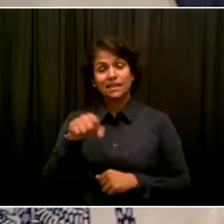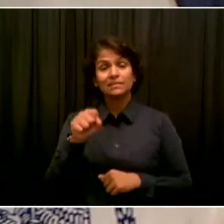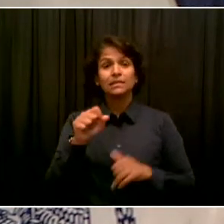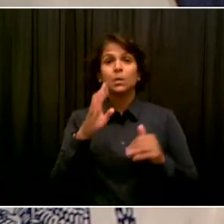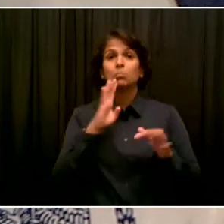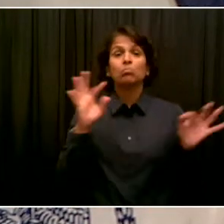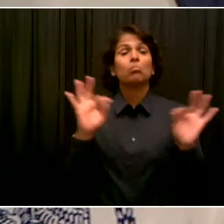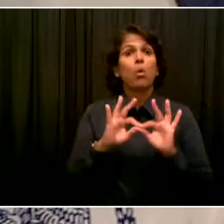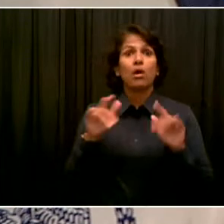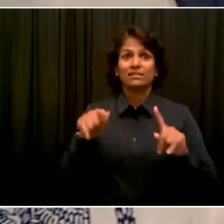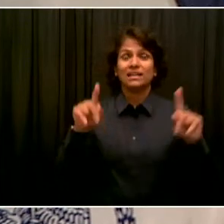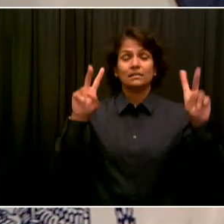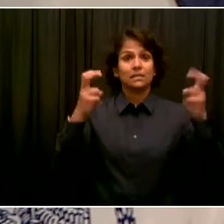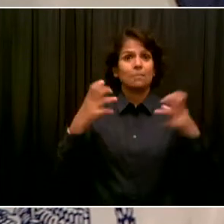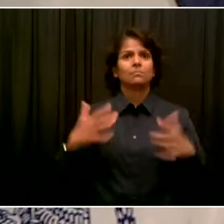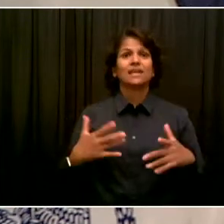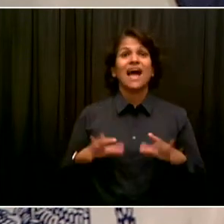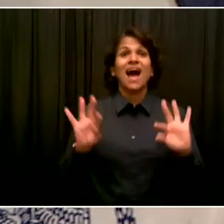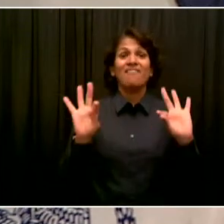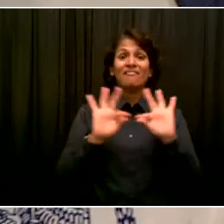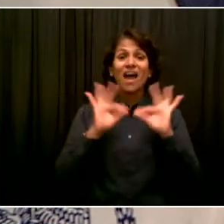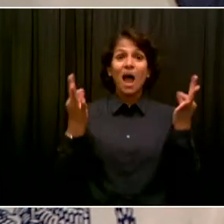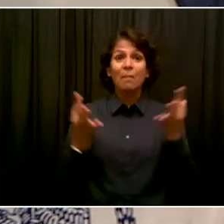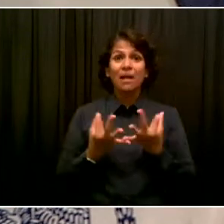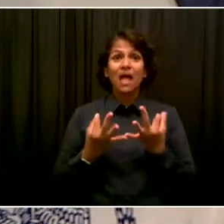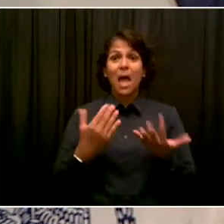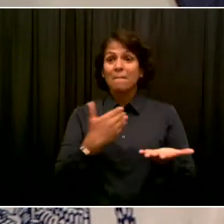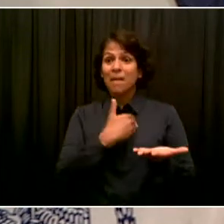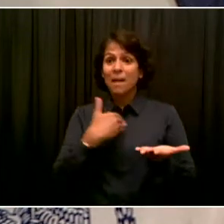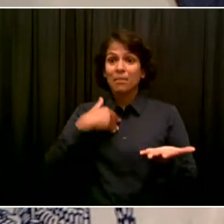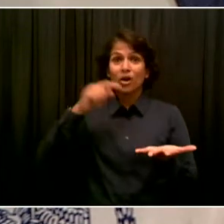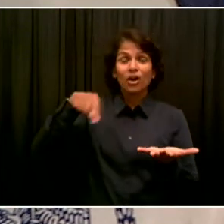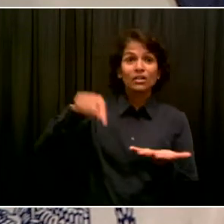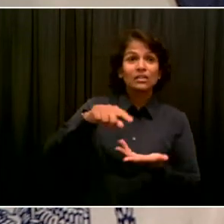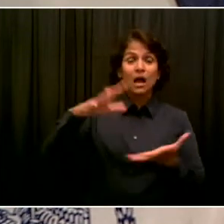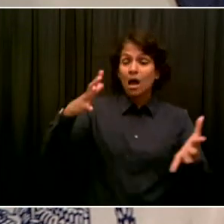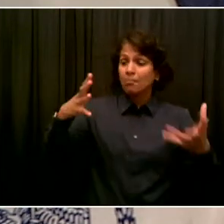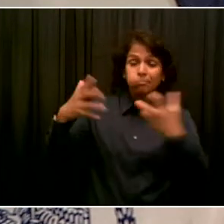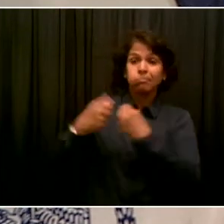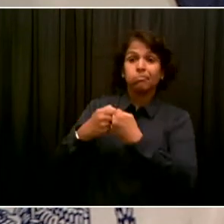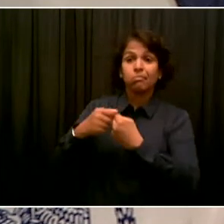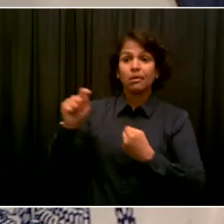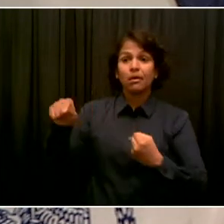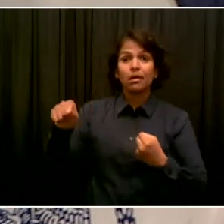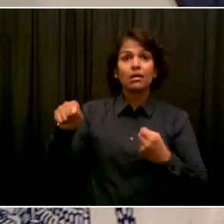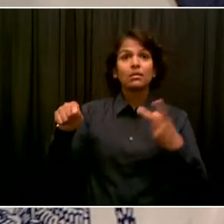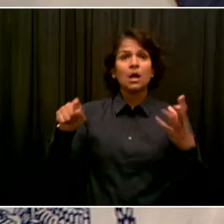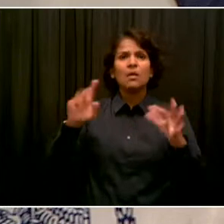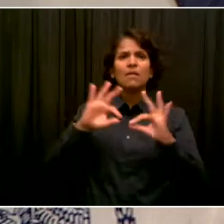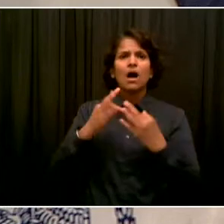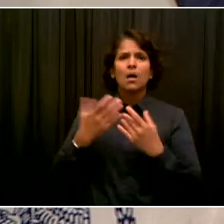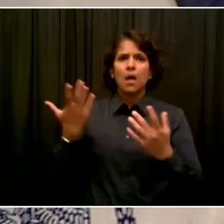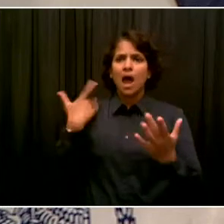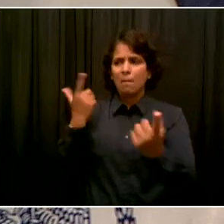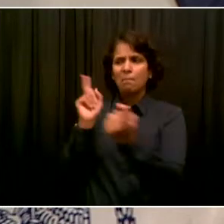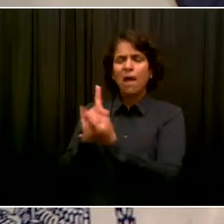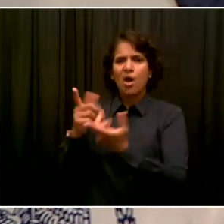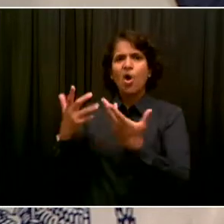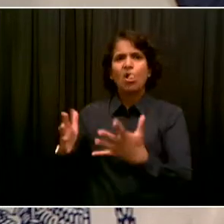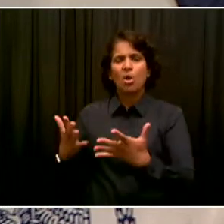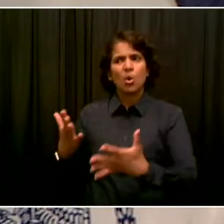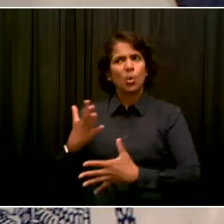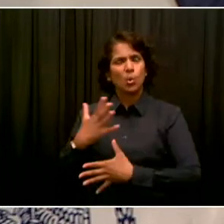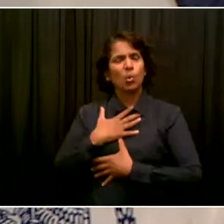the families who have lost loved ones, and so many of them have turned, tremendous pain,